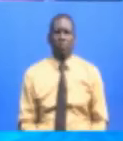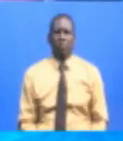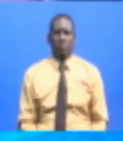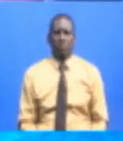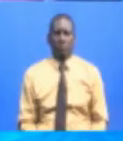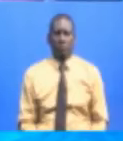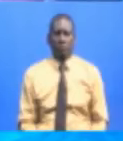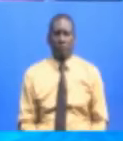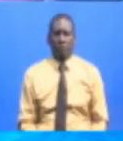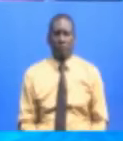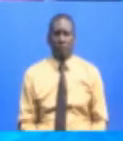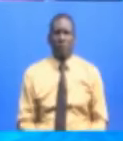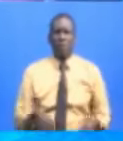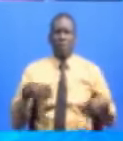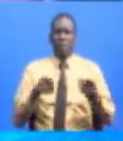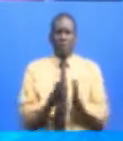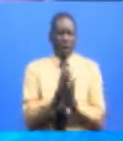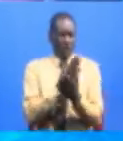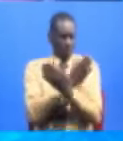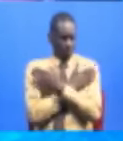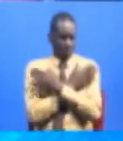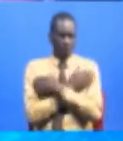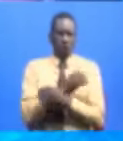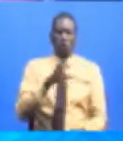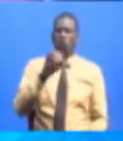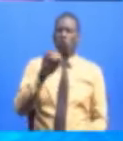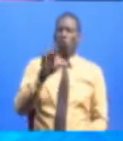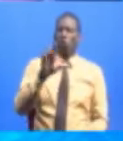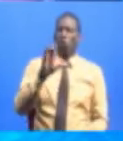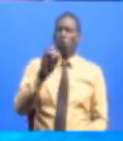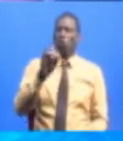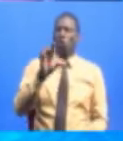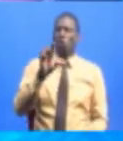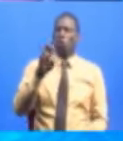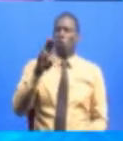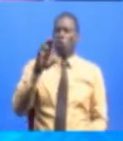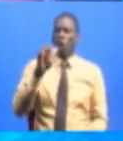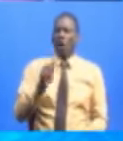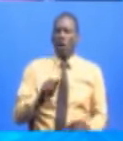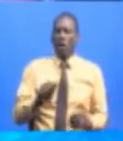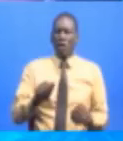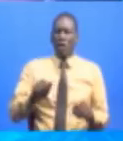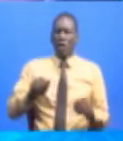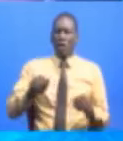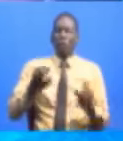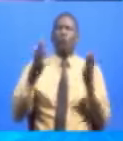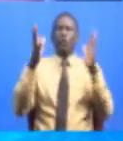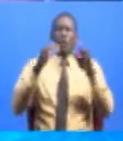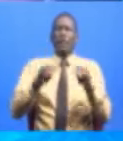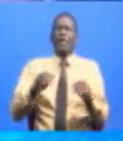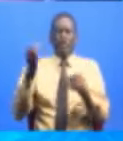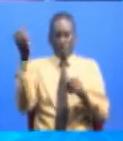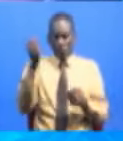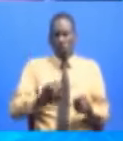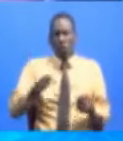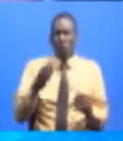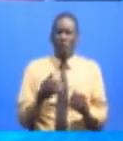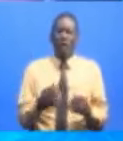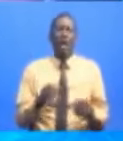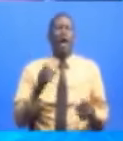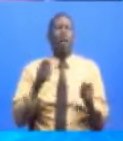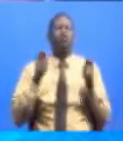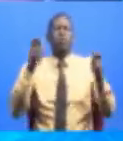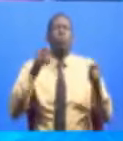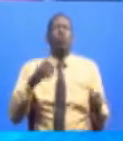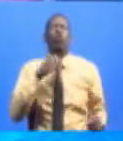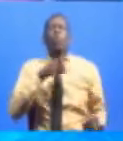Residents and friends of Oloolua Forest in Kajiado County have staged protests over alleged attempts to grab a section of the